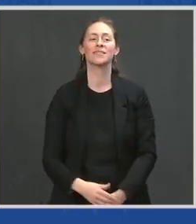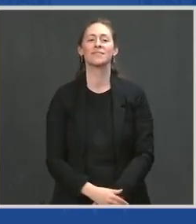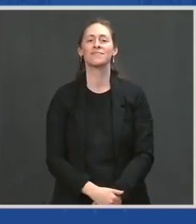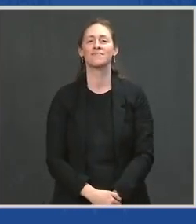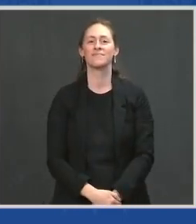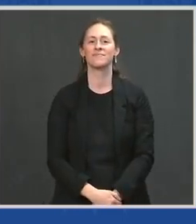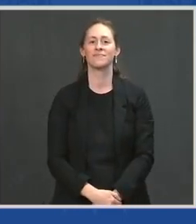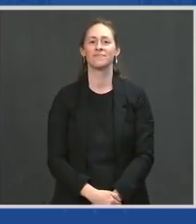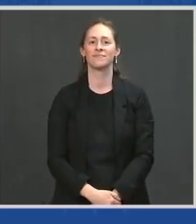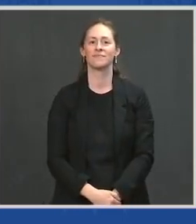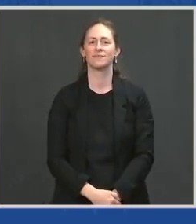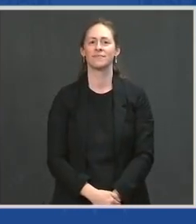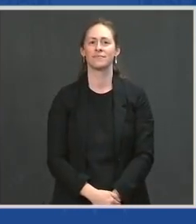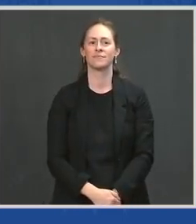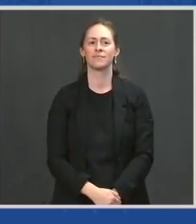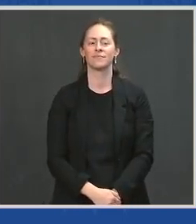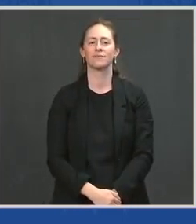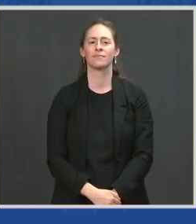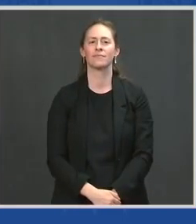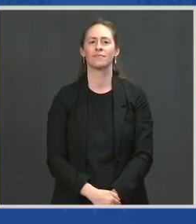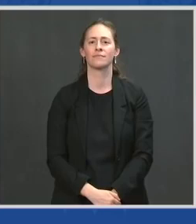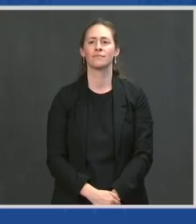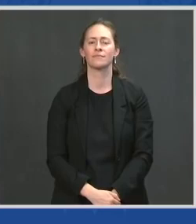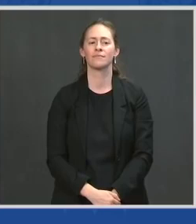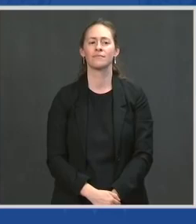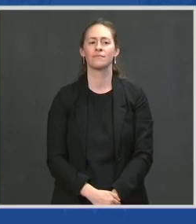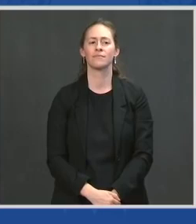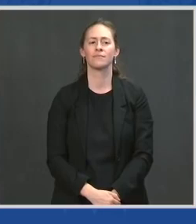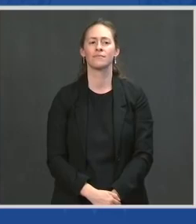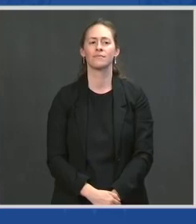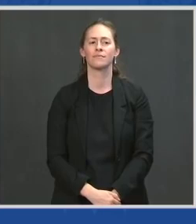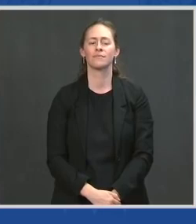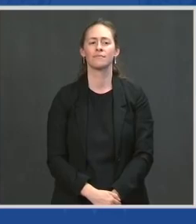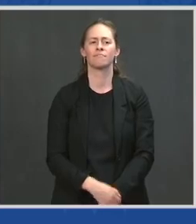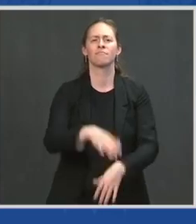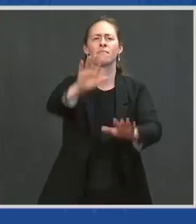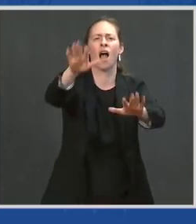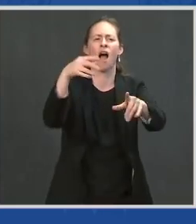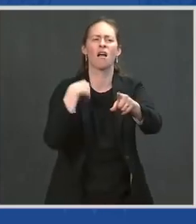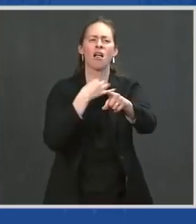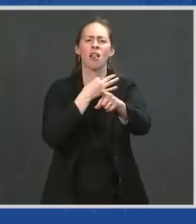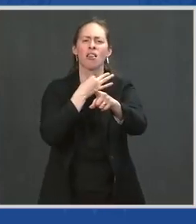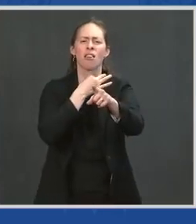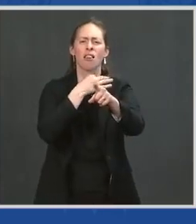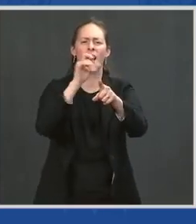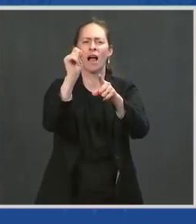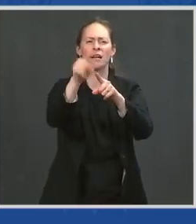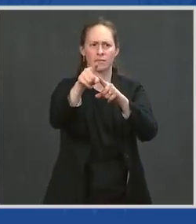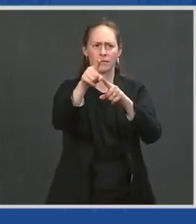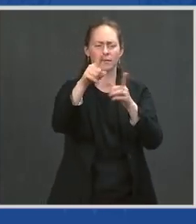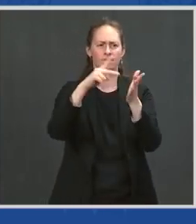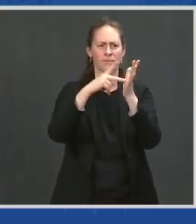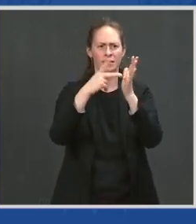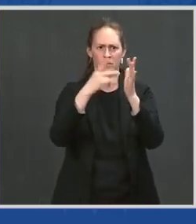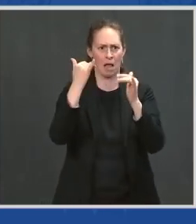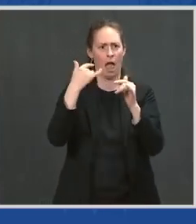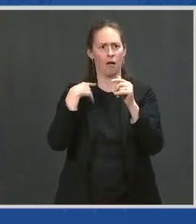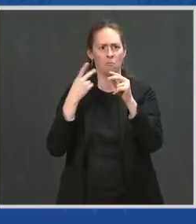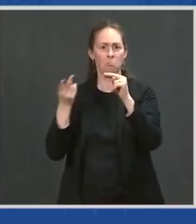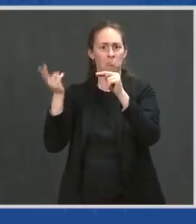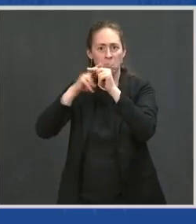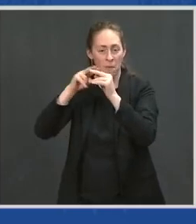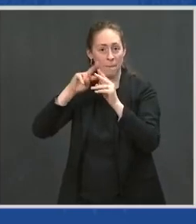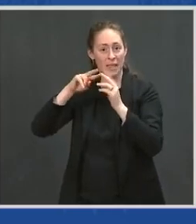point where decreasing demand for vaccines is now the biggest challenge instead of increasing supply? Not